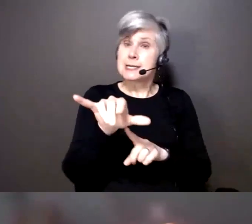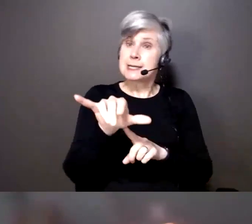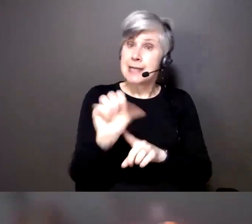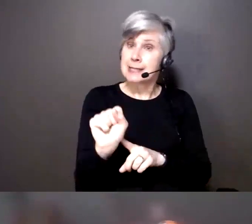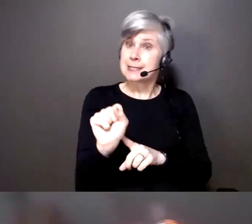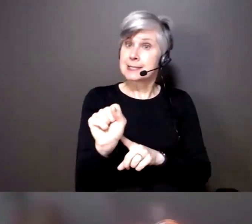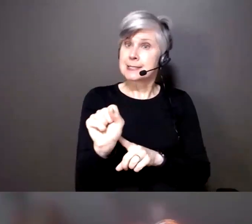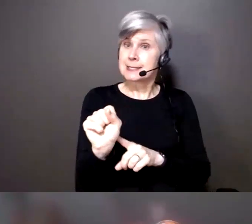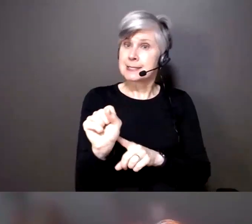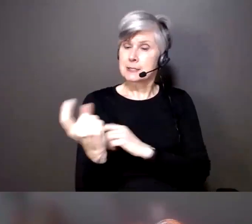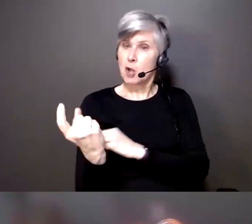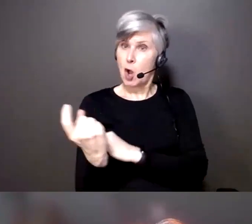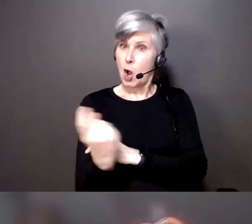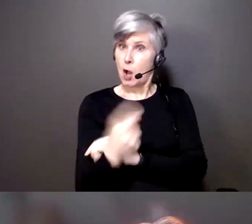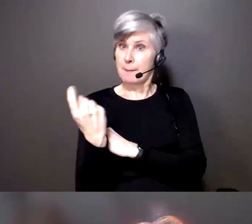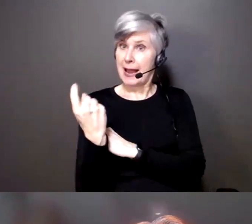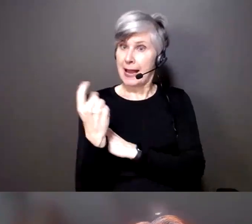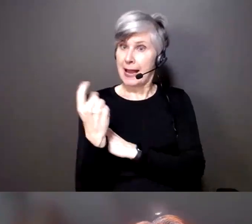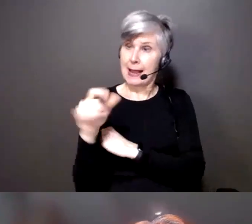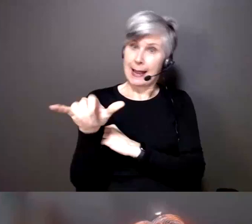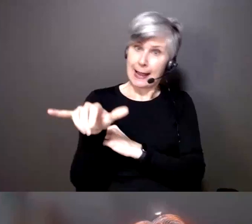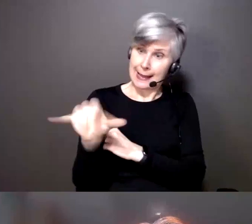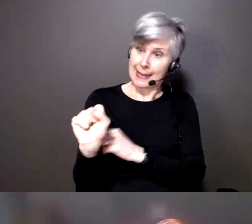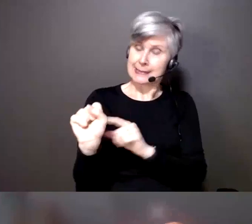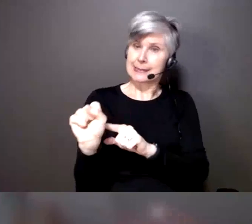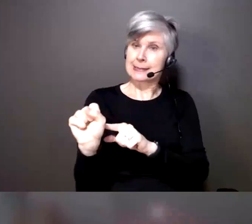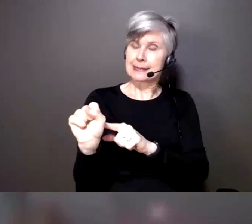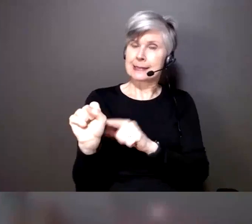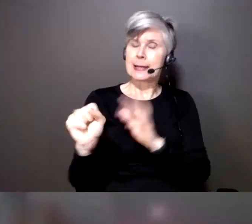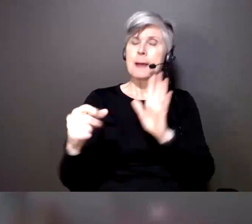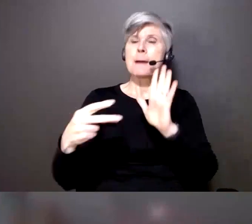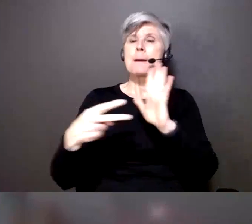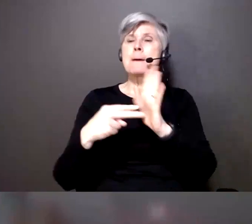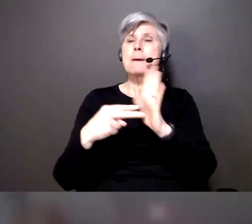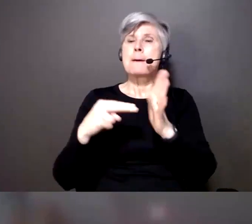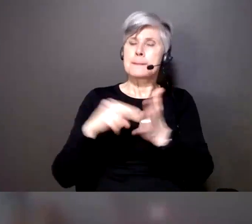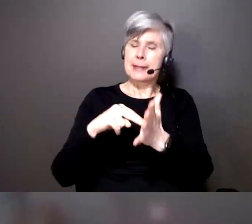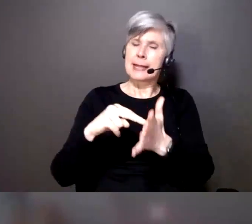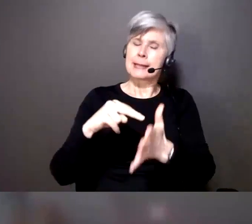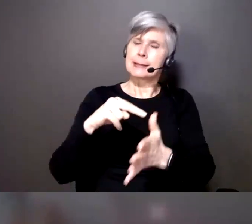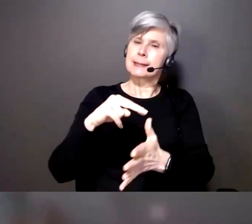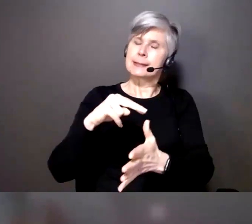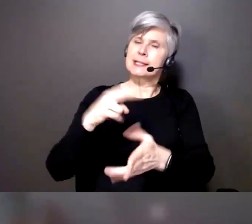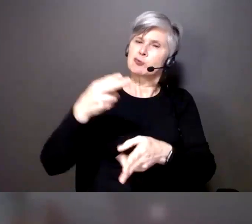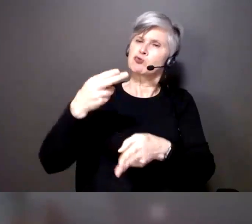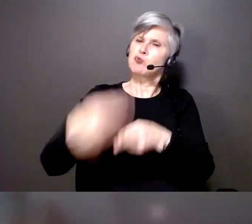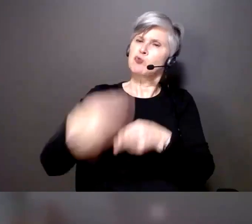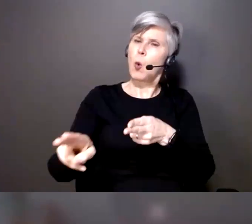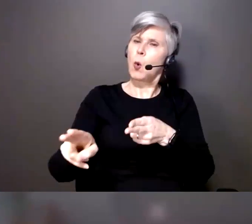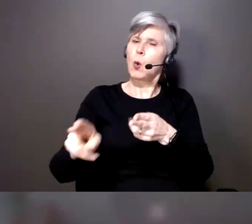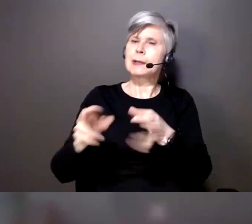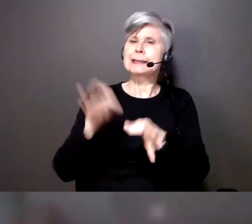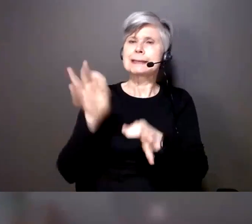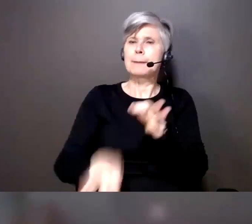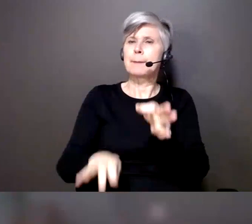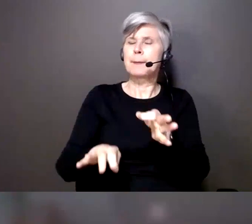in very short in a very short sentence what our legislation and